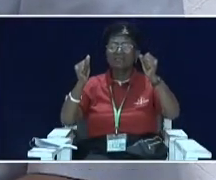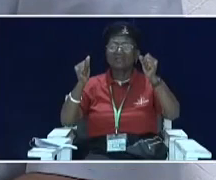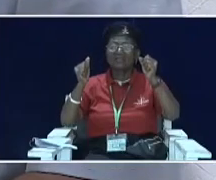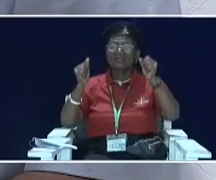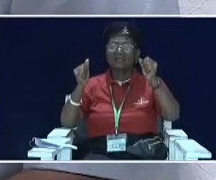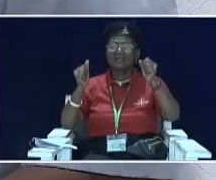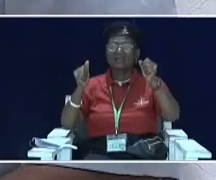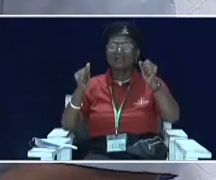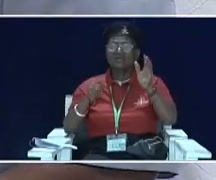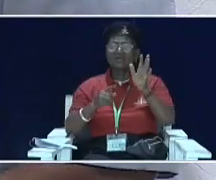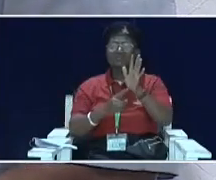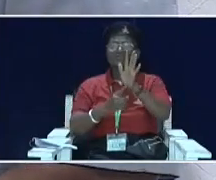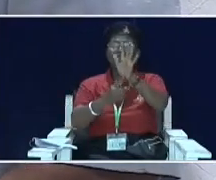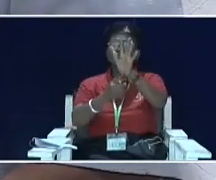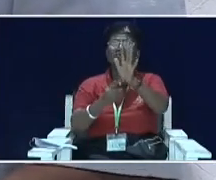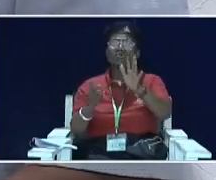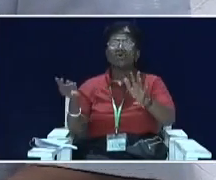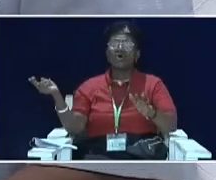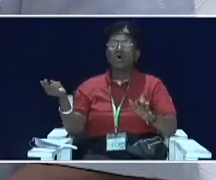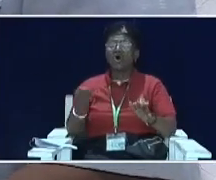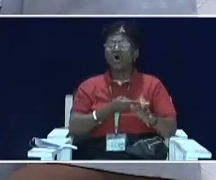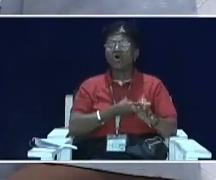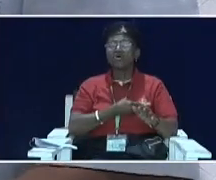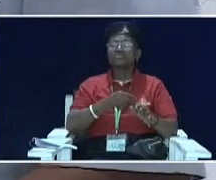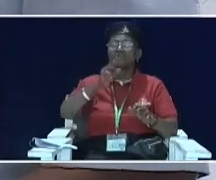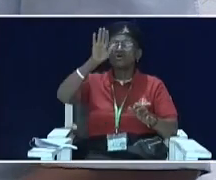Reveal your glory.